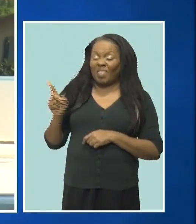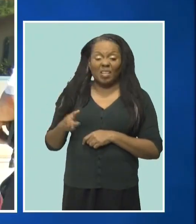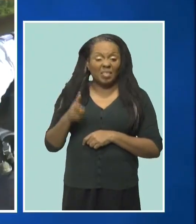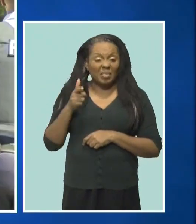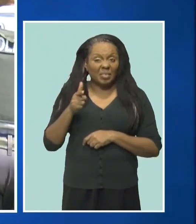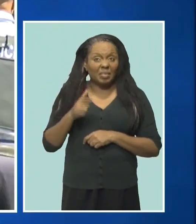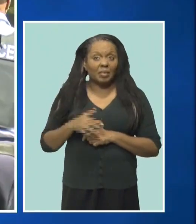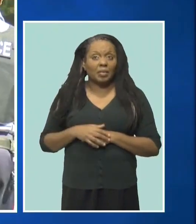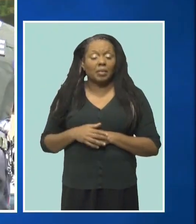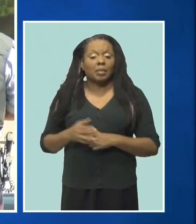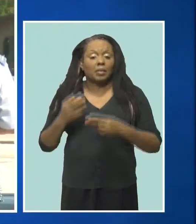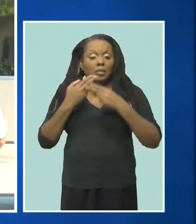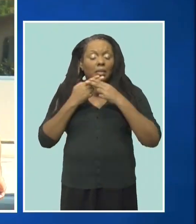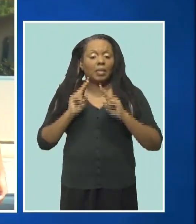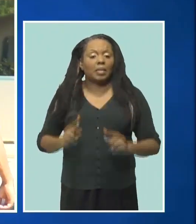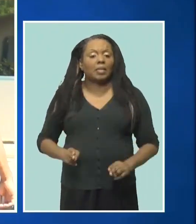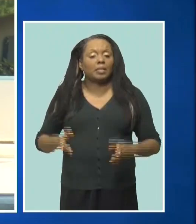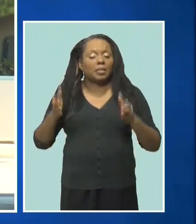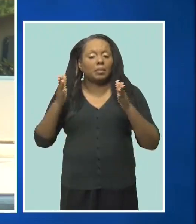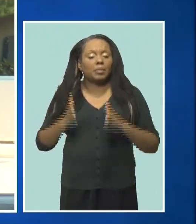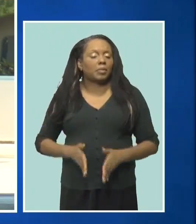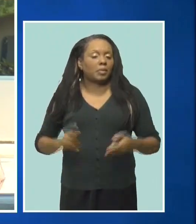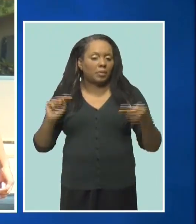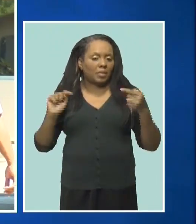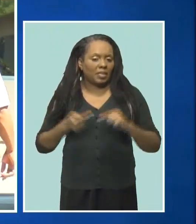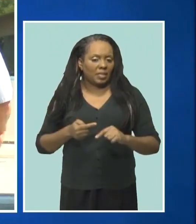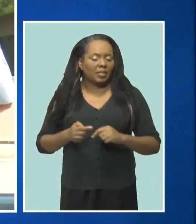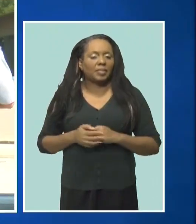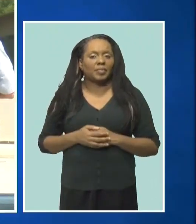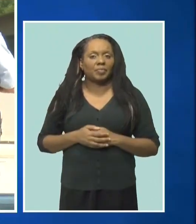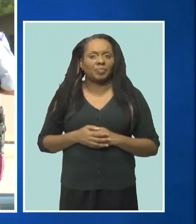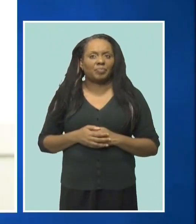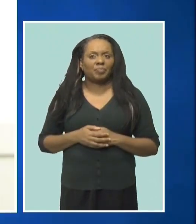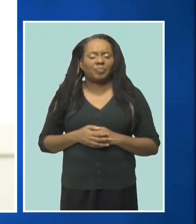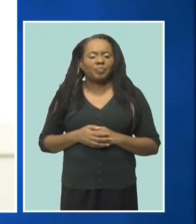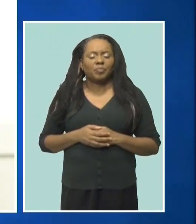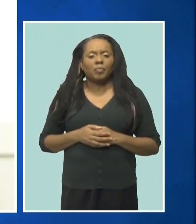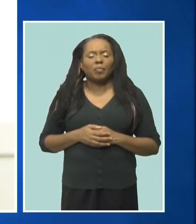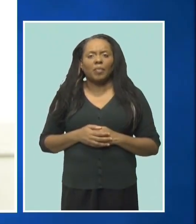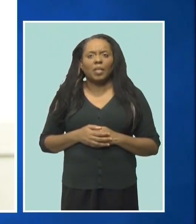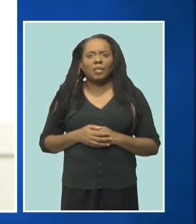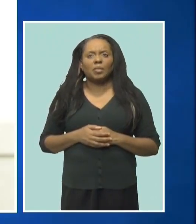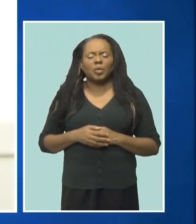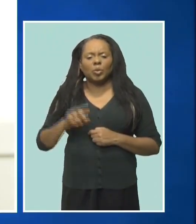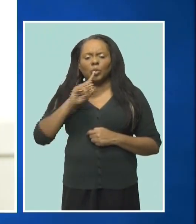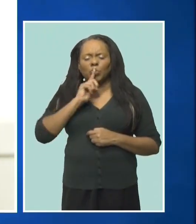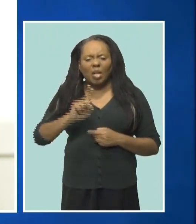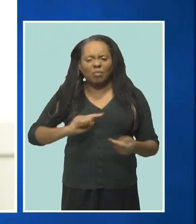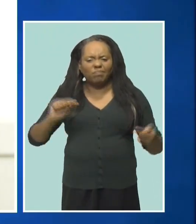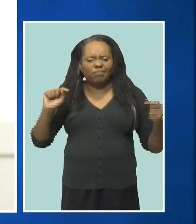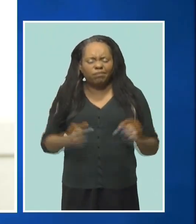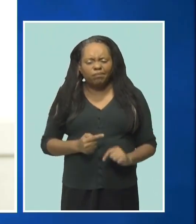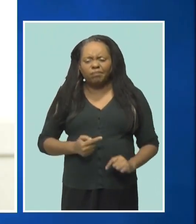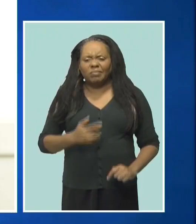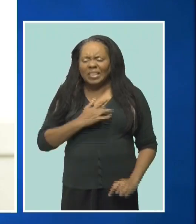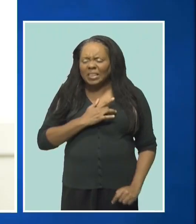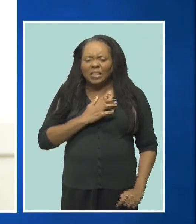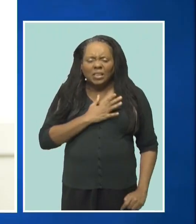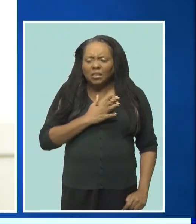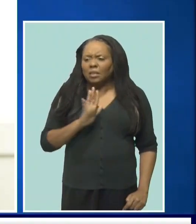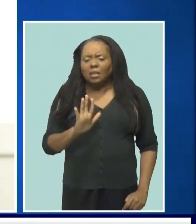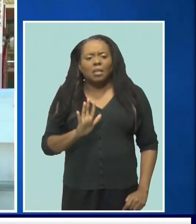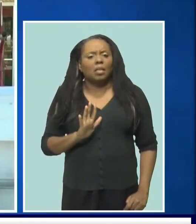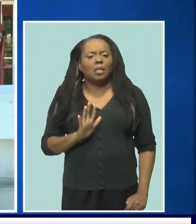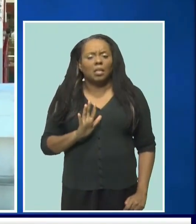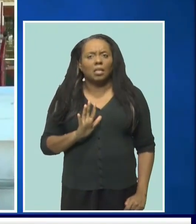that an innocent bystander was injured. But what is extremely hurtful in this whole episode is the fact